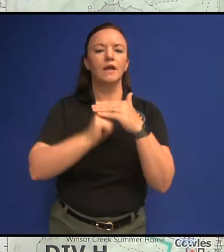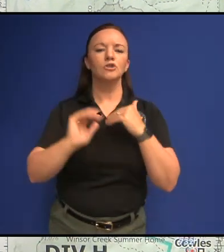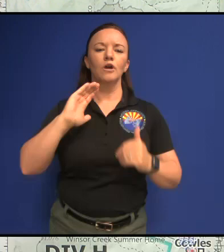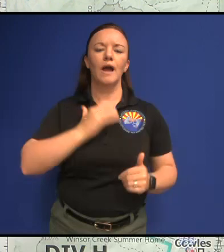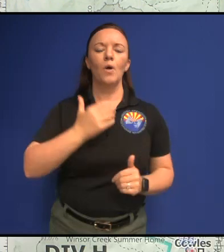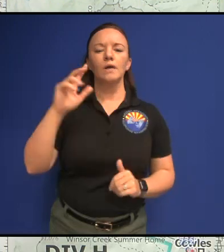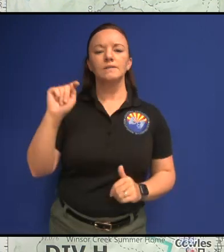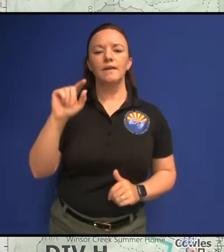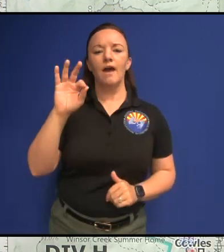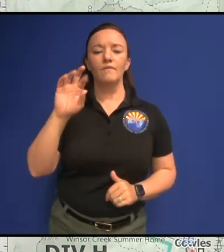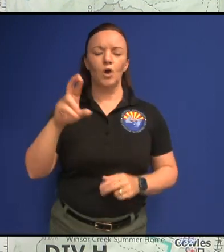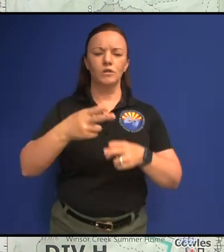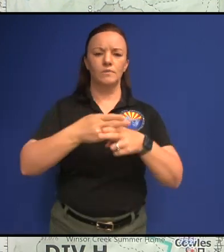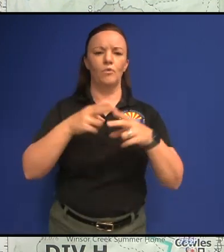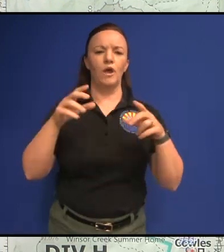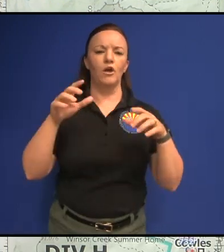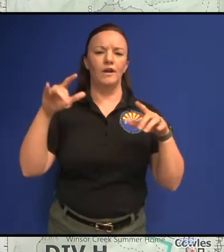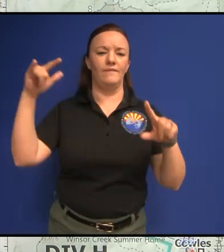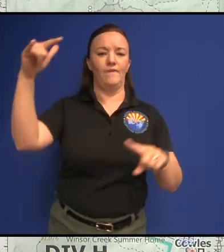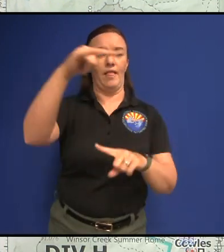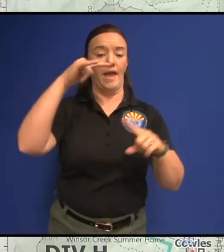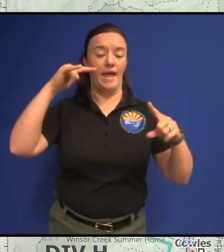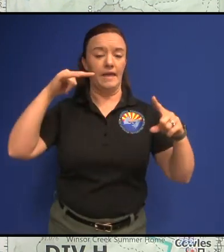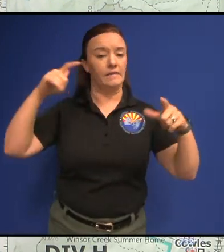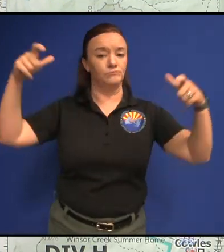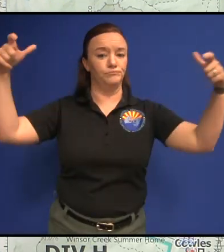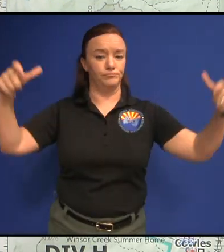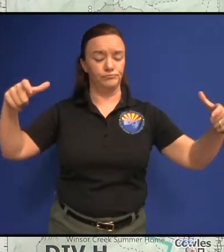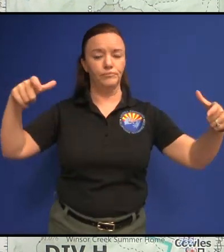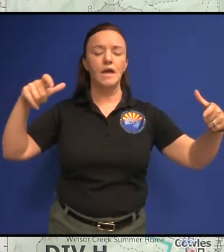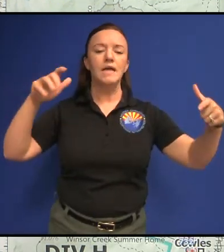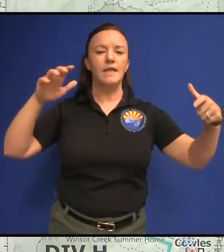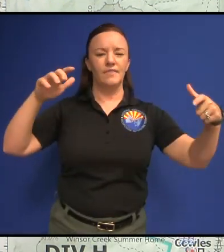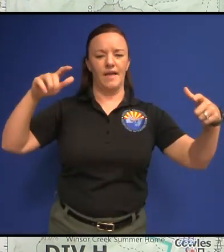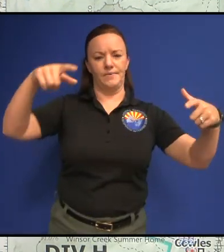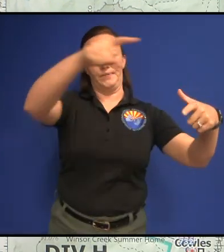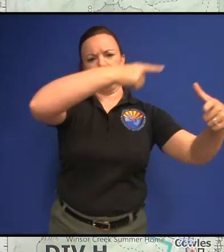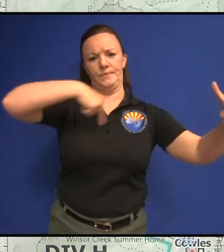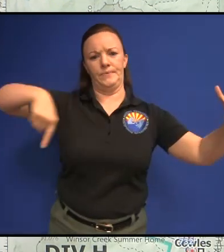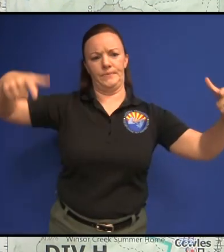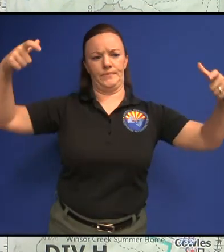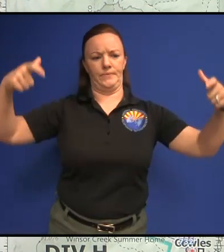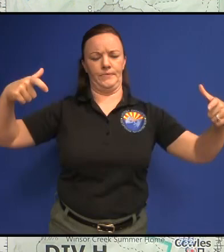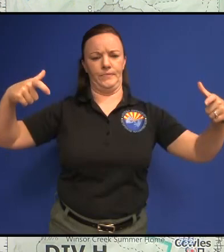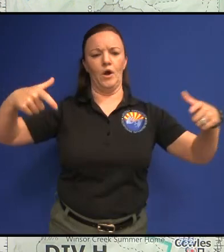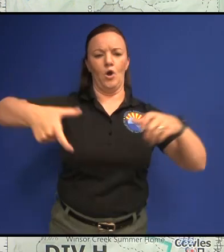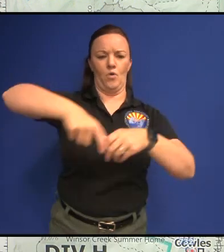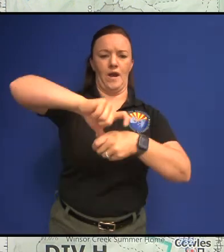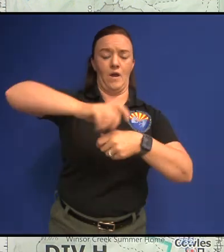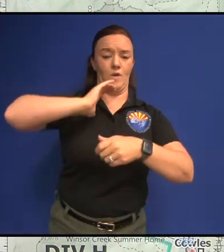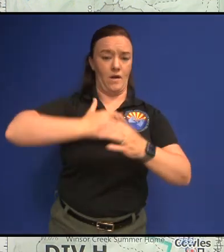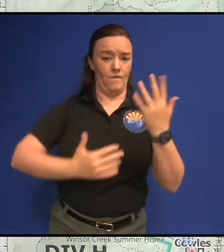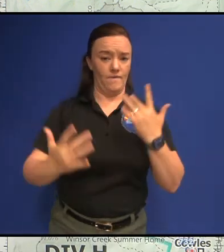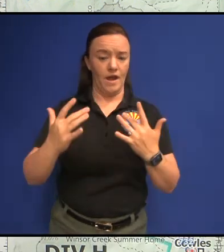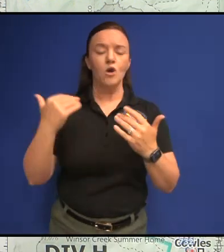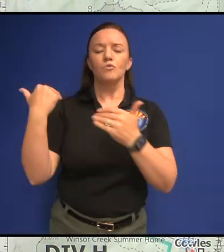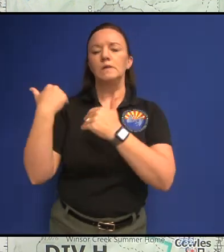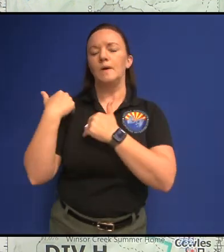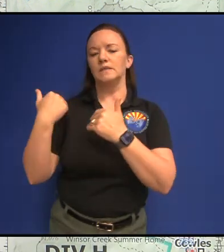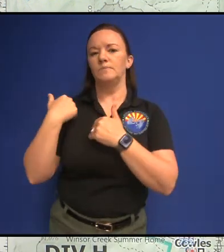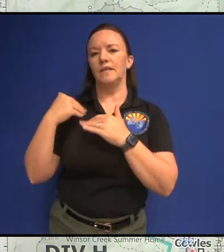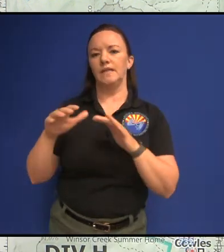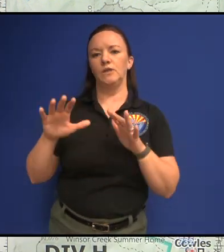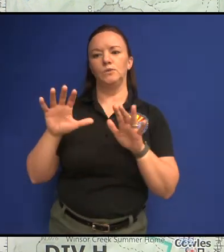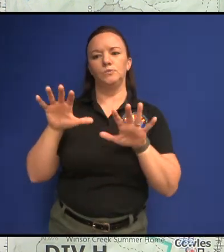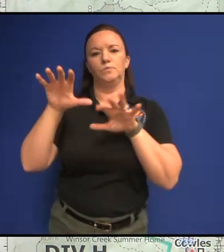of our fire that we have responsibility to respond to new fires. They did pick up one yesterday off of the